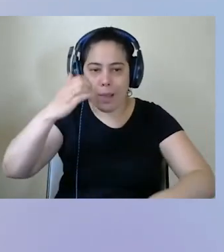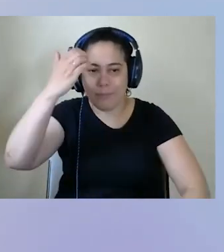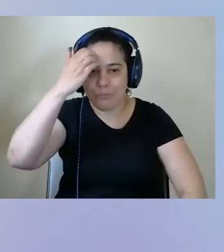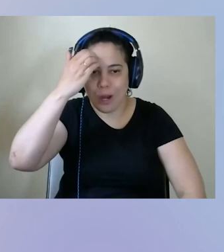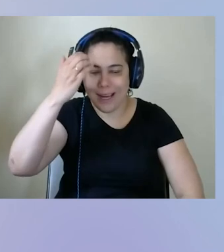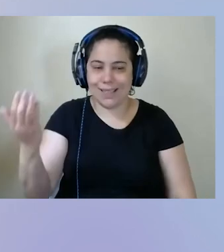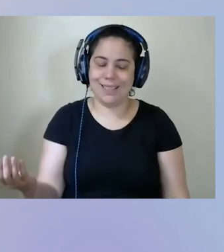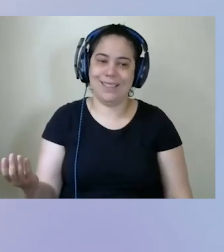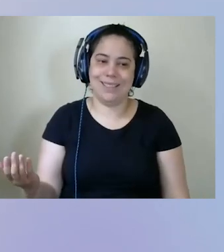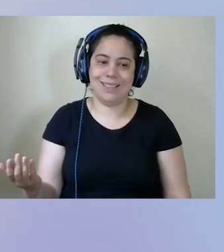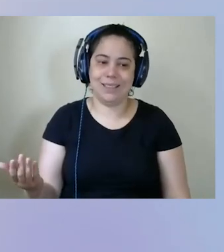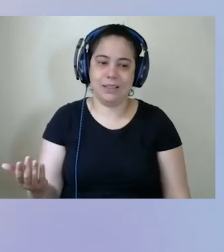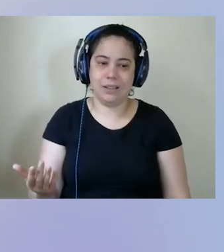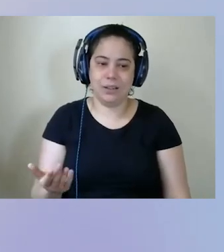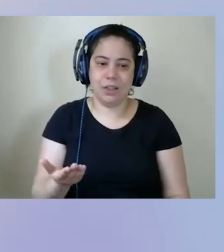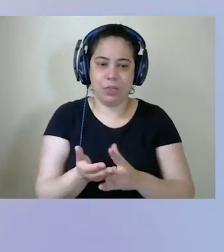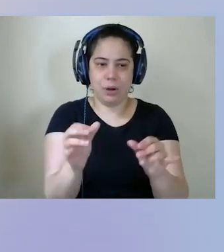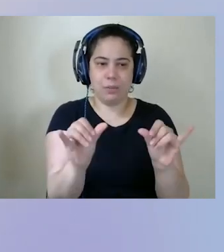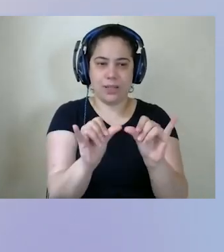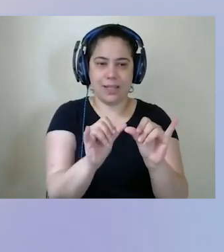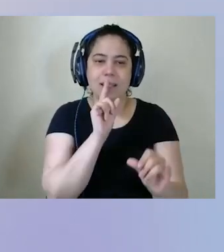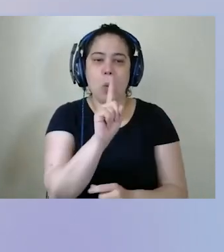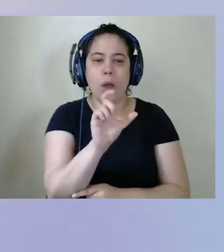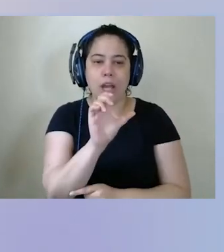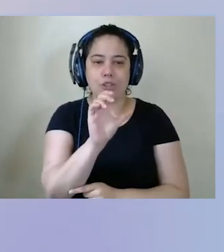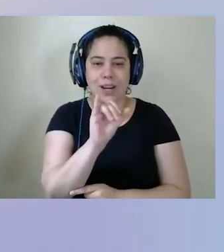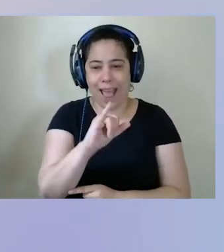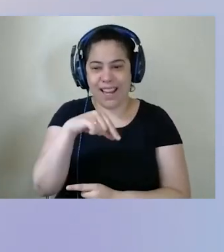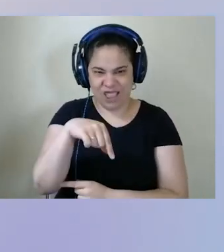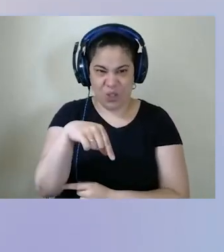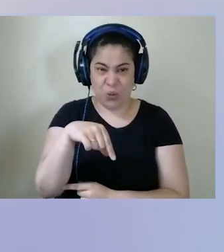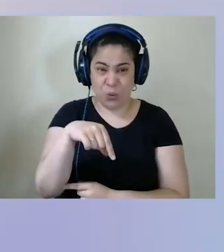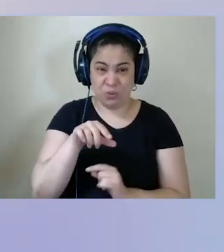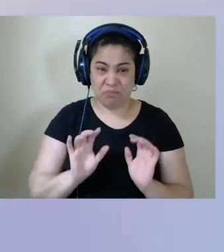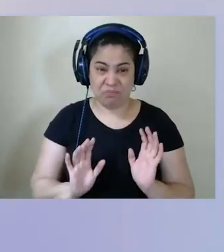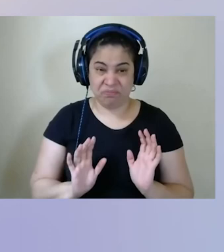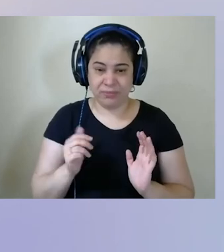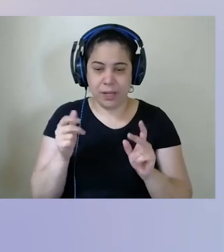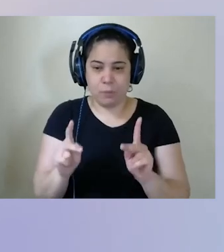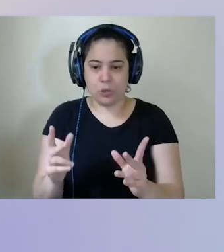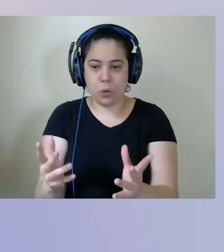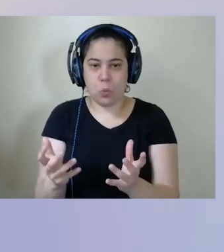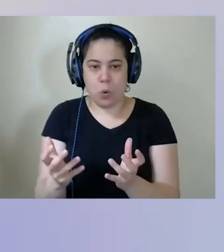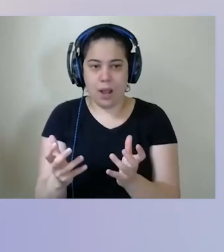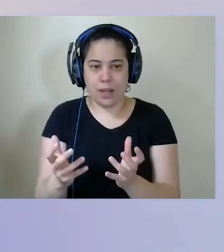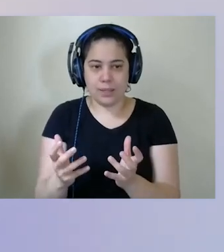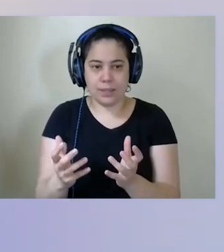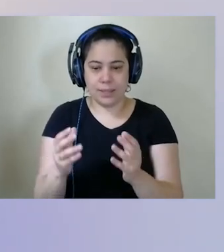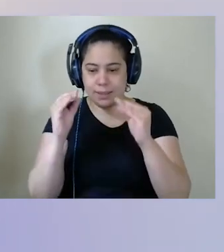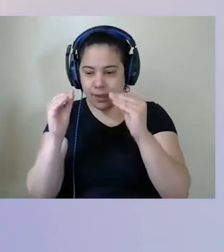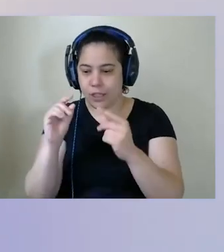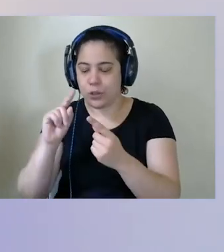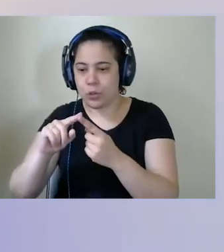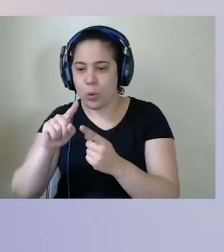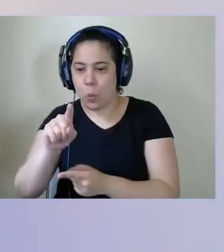brain by metrics is 100 IQ, right? And if anybody here wants me to train them to 100